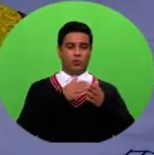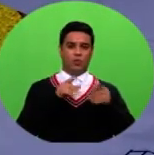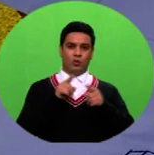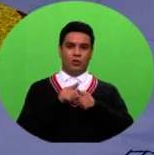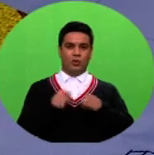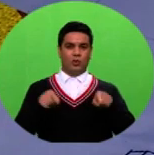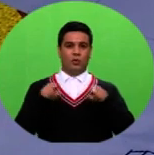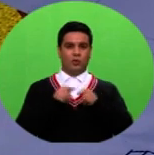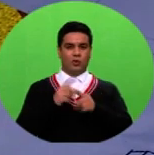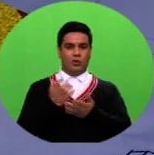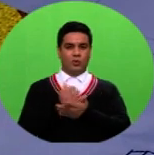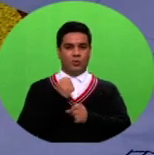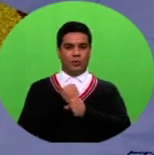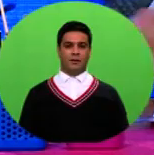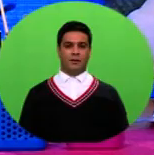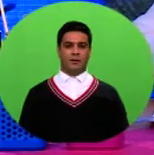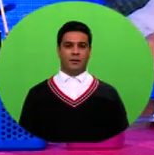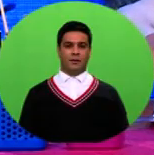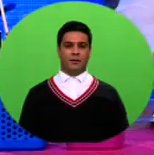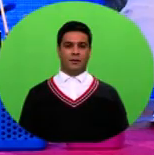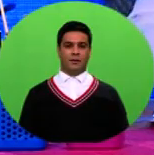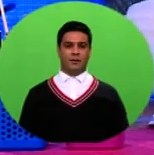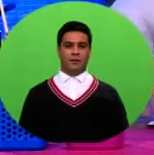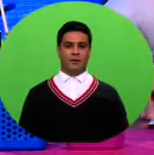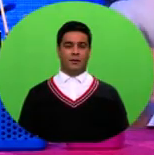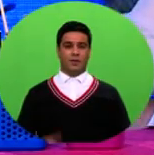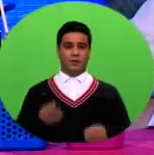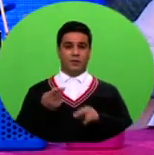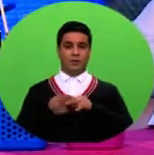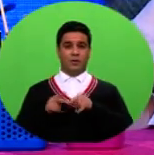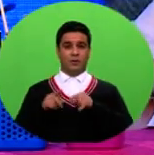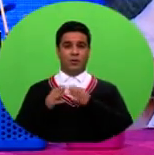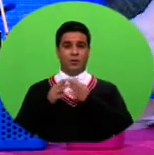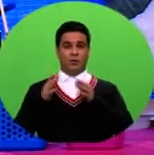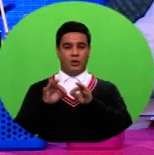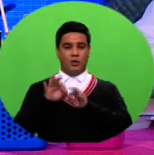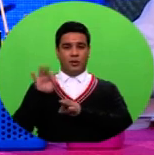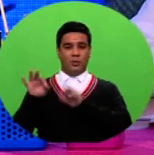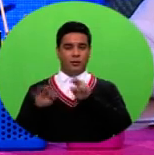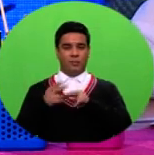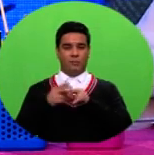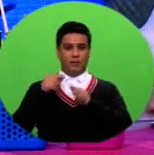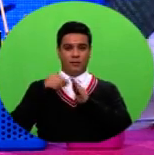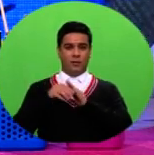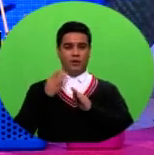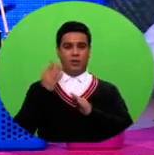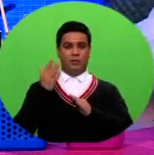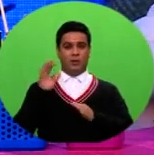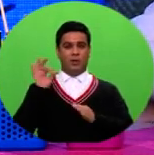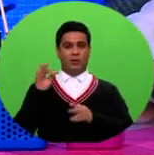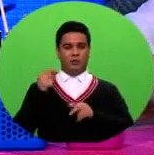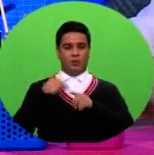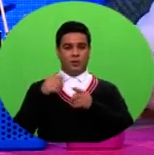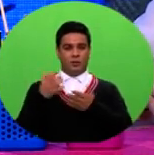olamiz. Yoki mana bunday katta chizg'ichda 45 gradusni